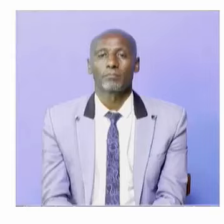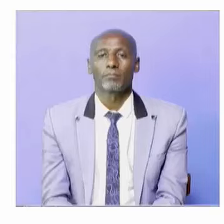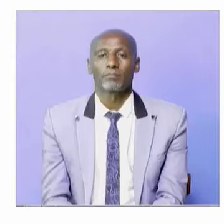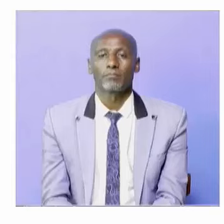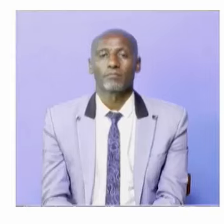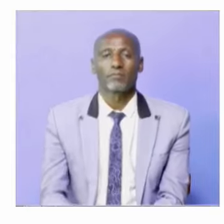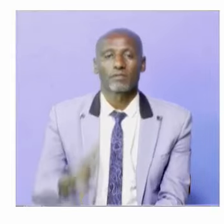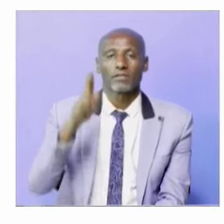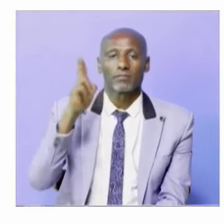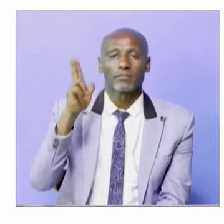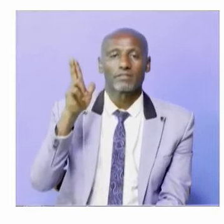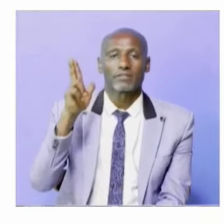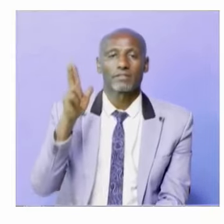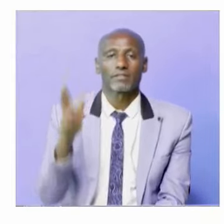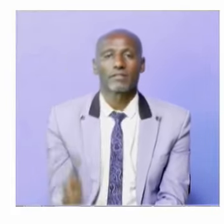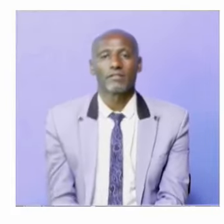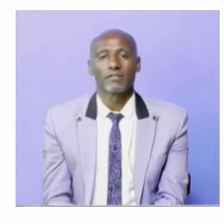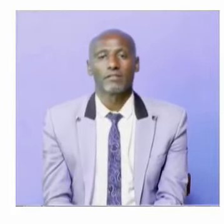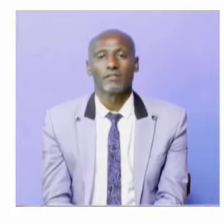And the third one is,